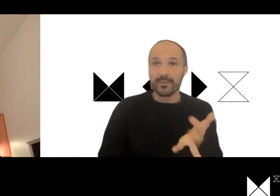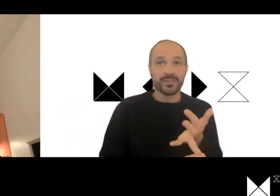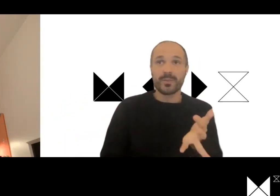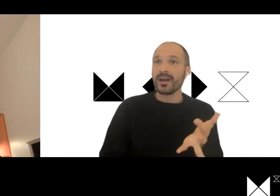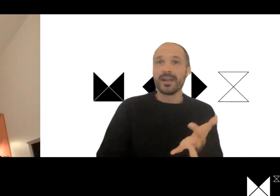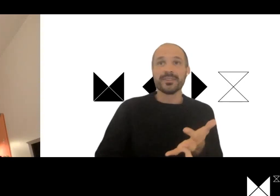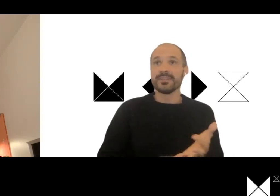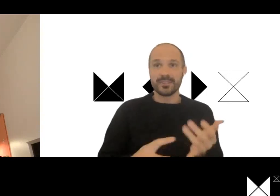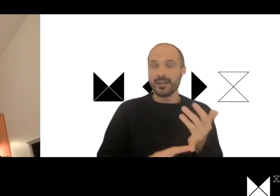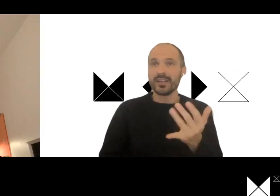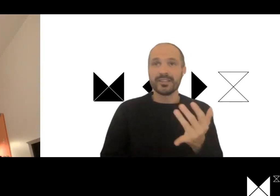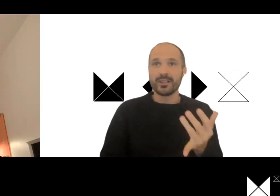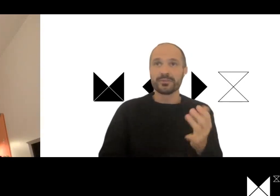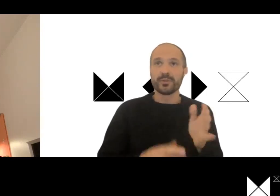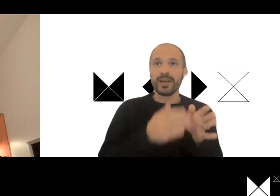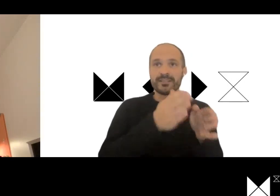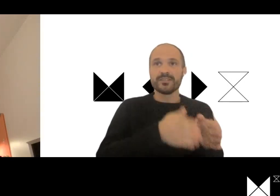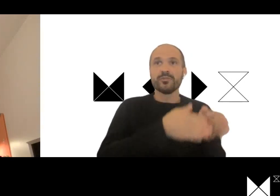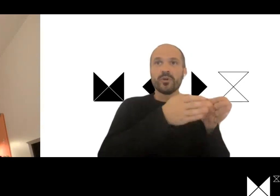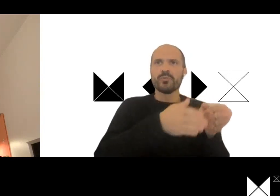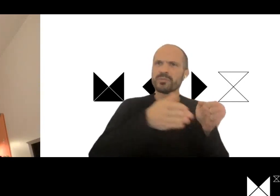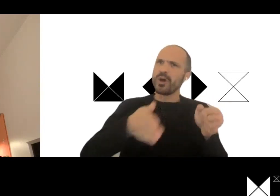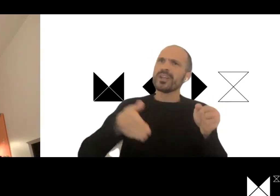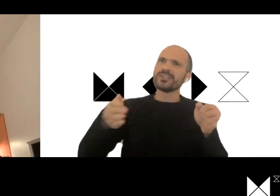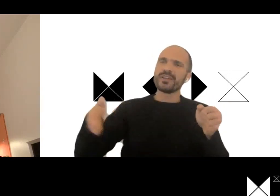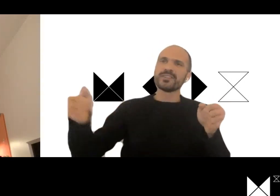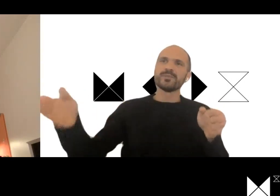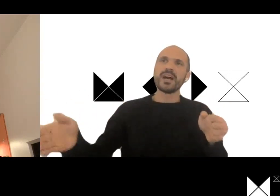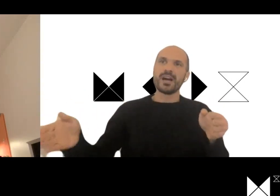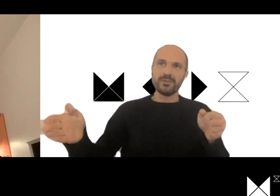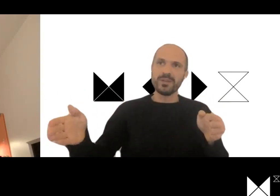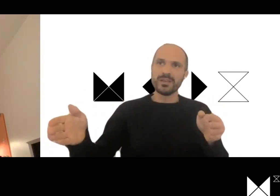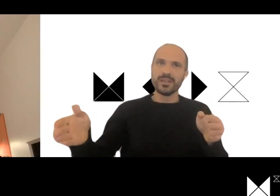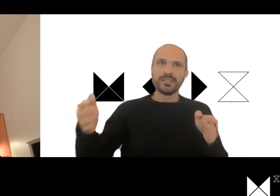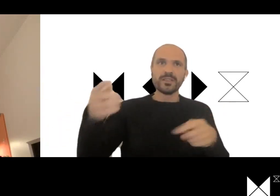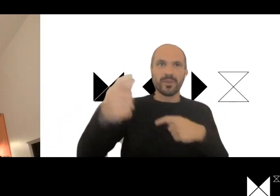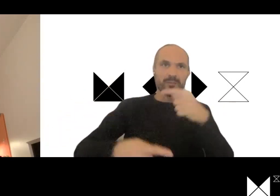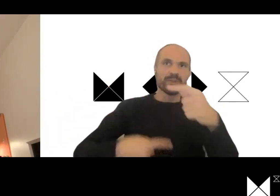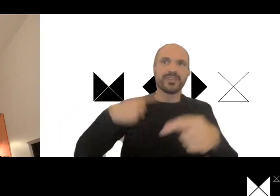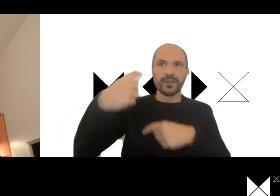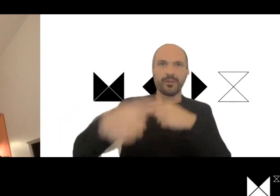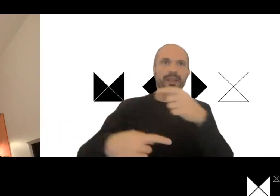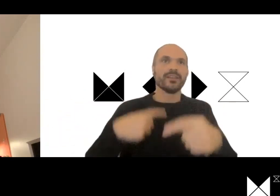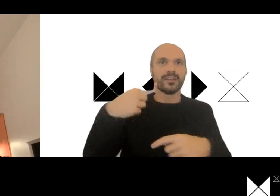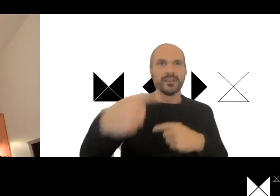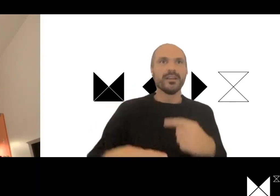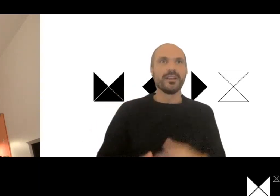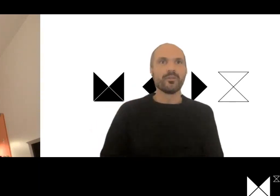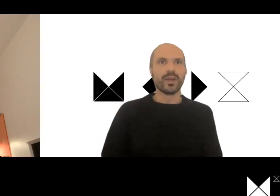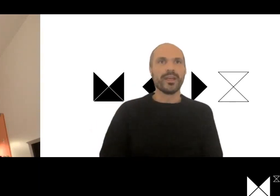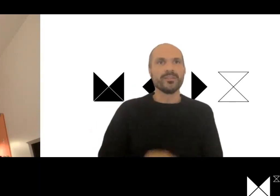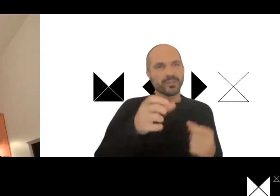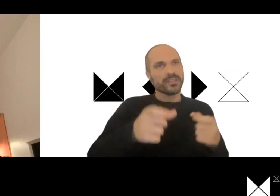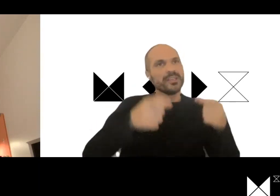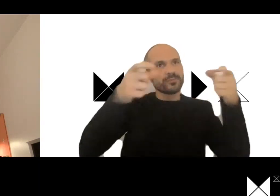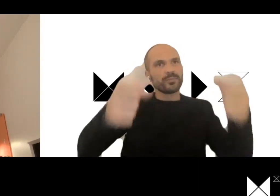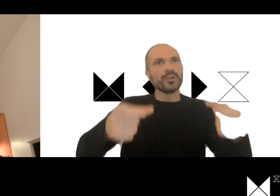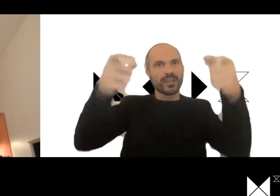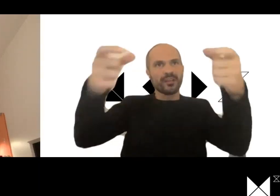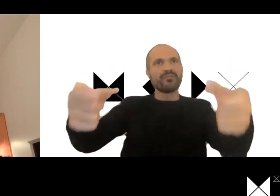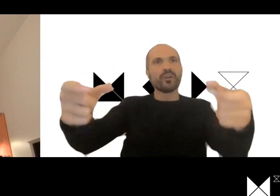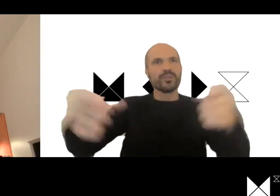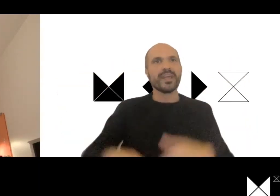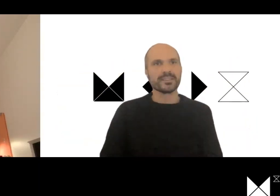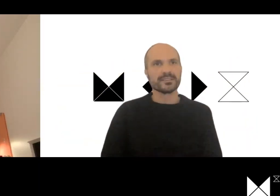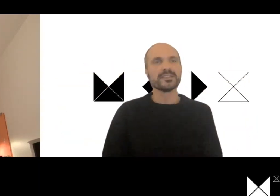the client response, these cultural biases, you almost bought yourself some time to be able to iterate in a way. So each